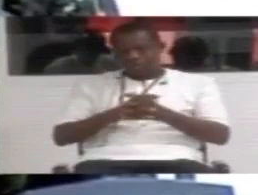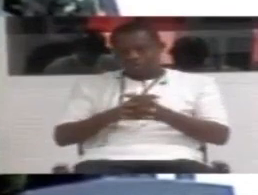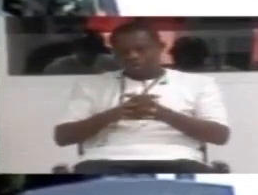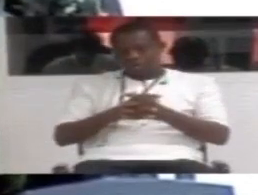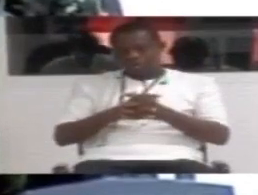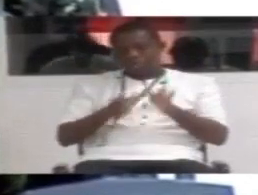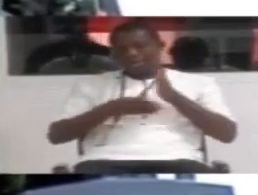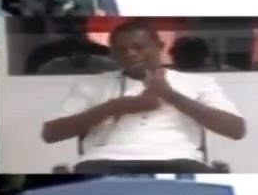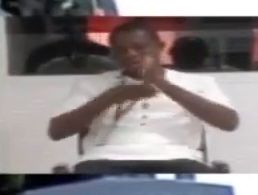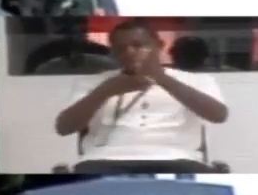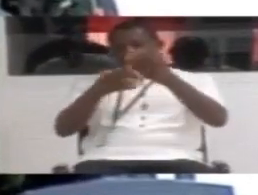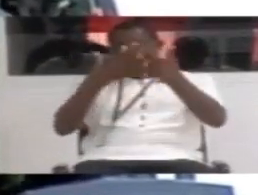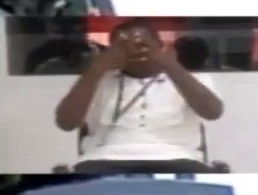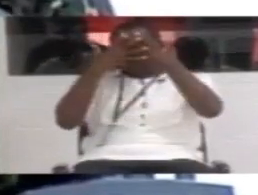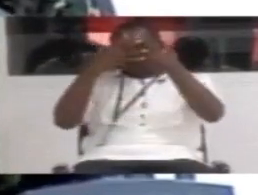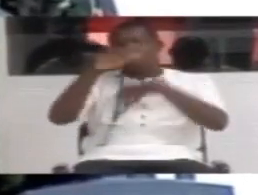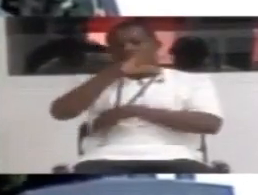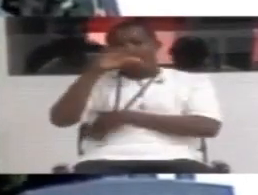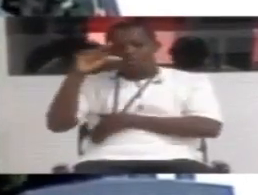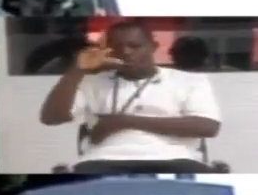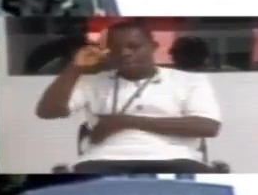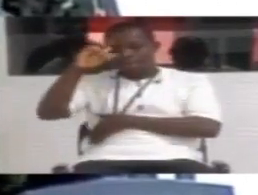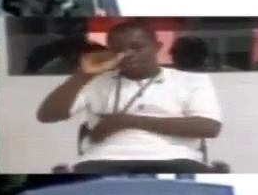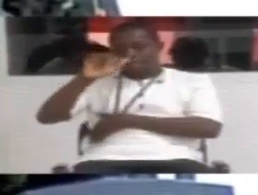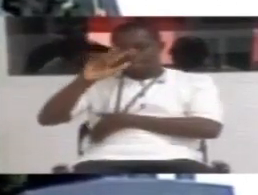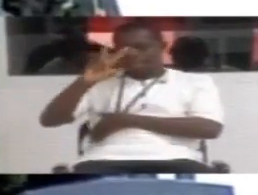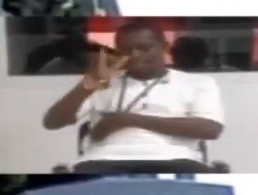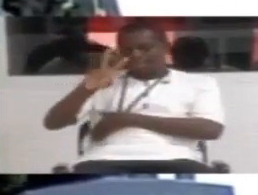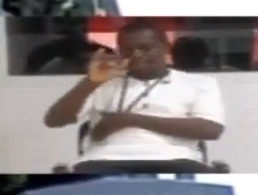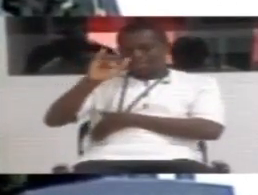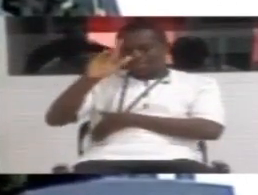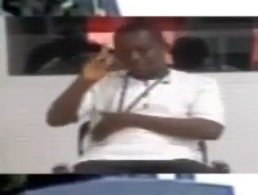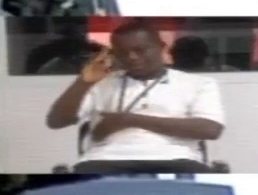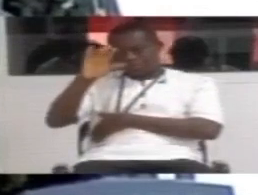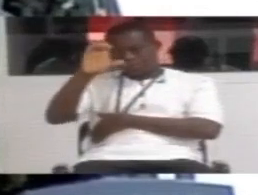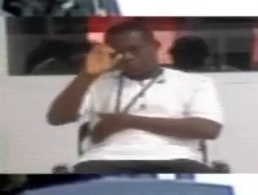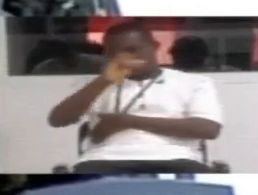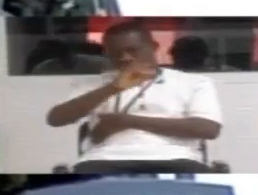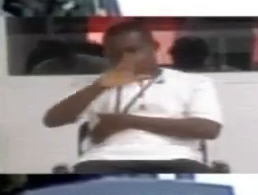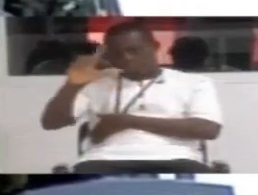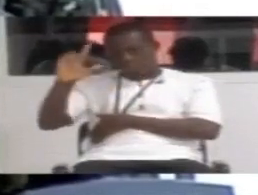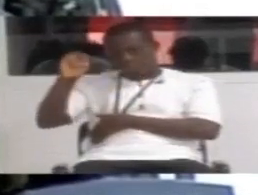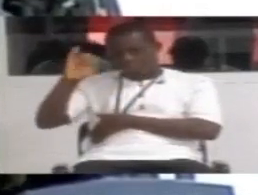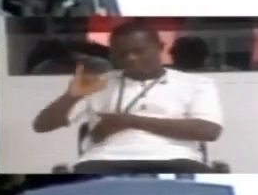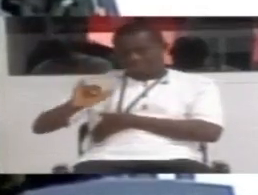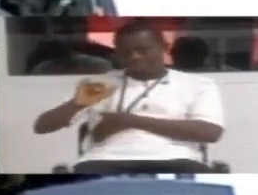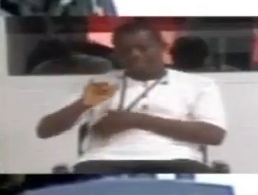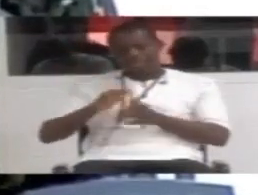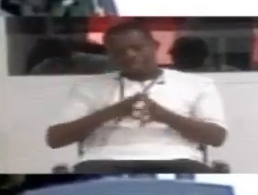njiti prison bi moy David Colley. Before we went there, we went to the head of the prisons, who is David Colley.